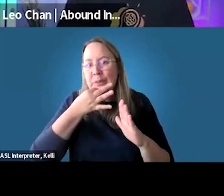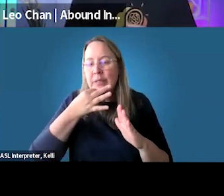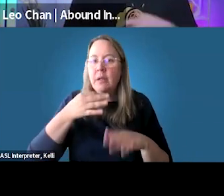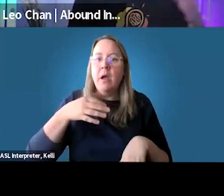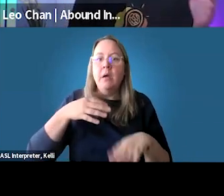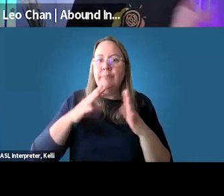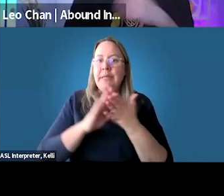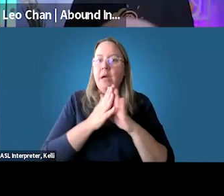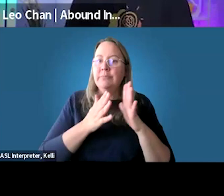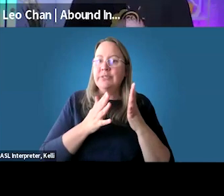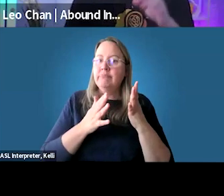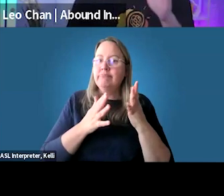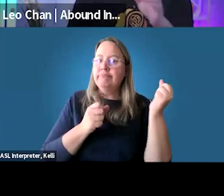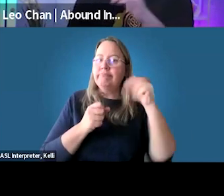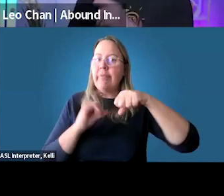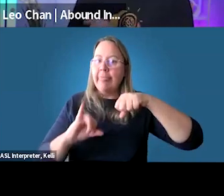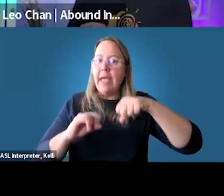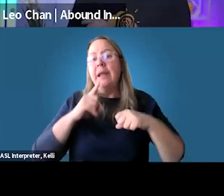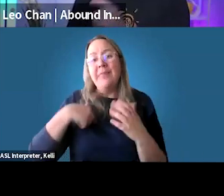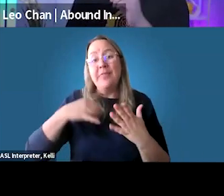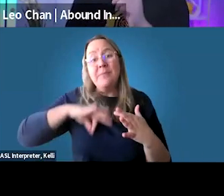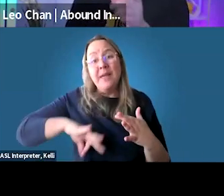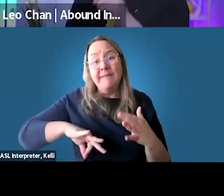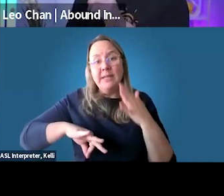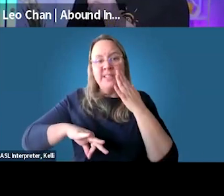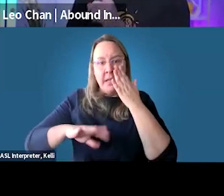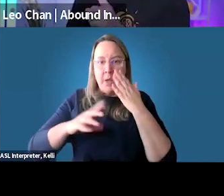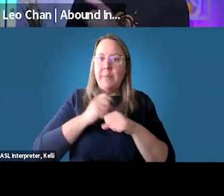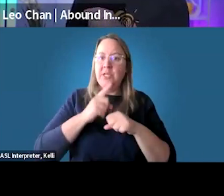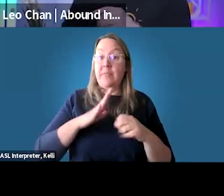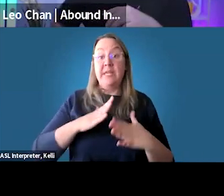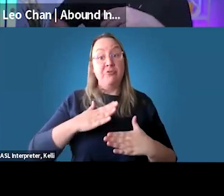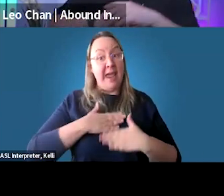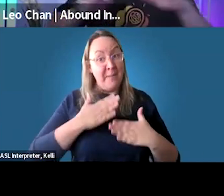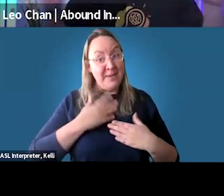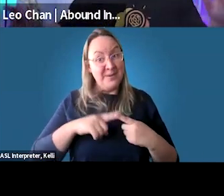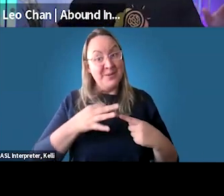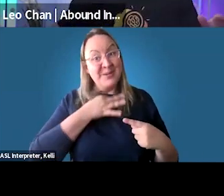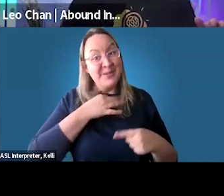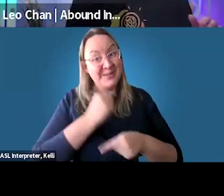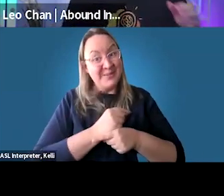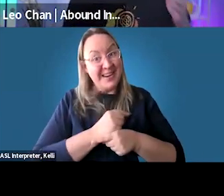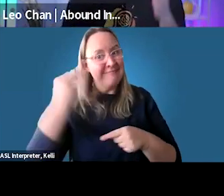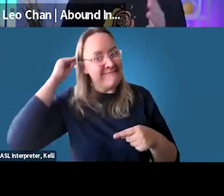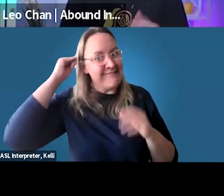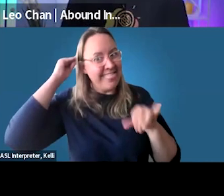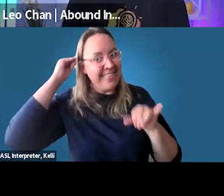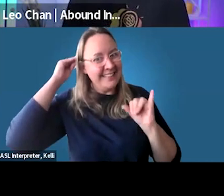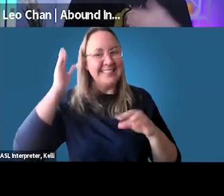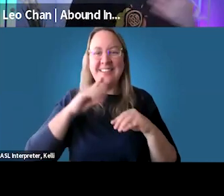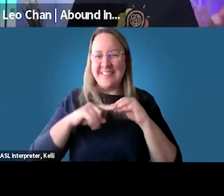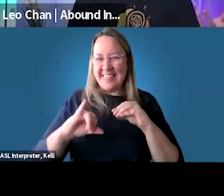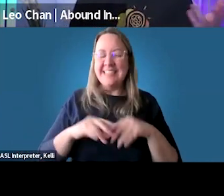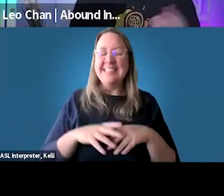that, right? And then we talked about benefits. The only one I want you to remember is that you're happier when you're curious, right? These all sorts of great benefits. We talked about